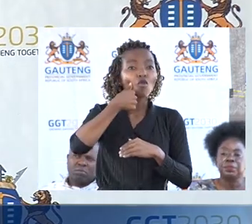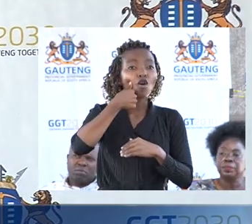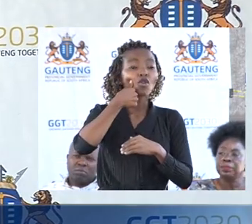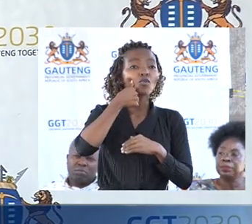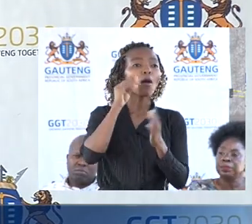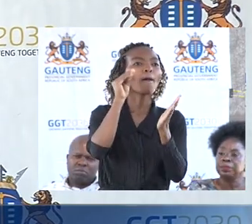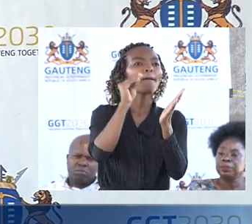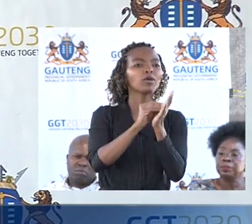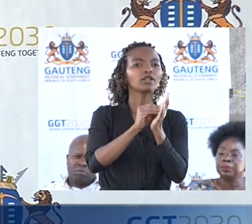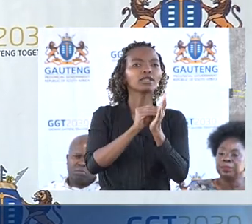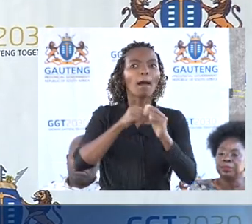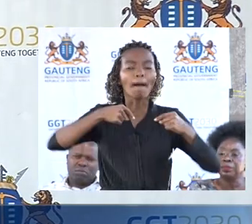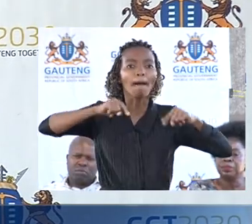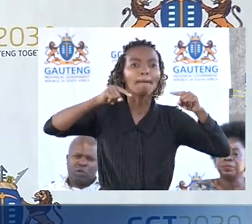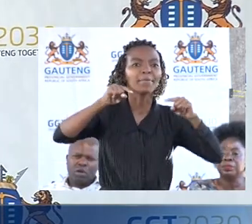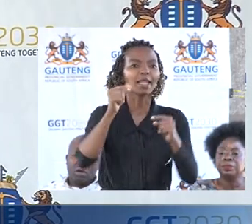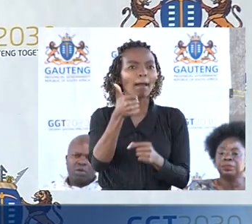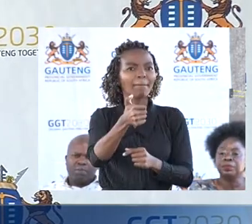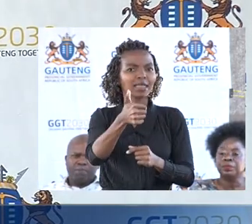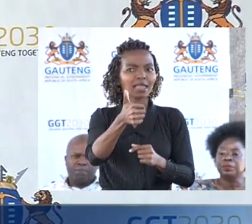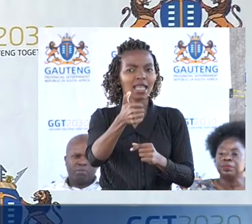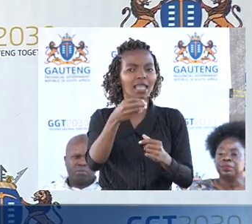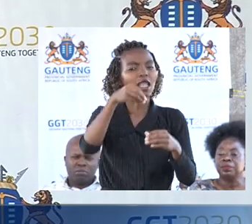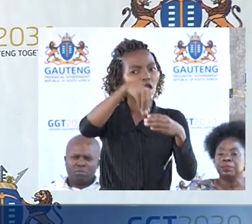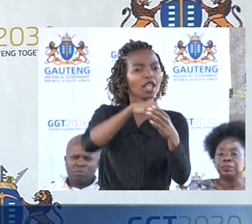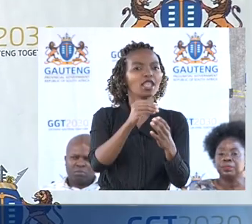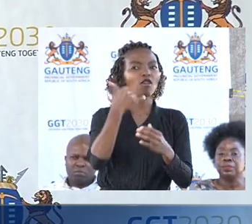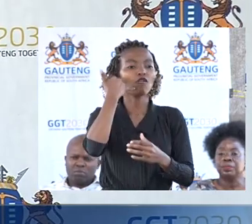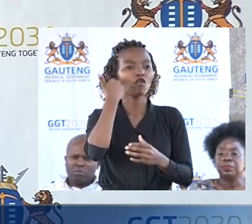panic button in your smartphones. If you feel